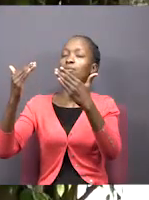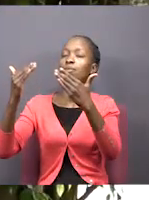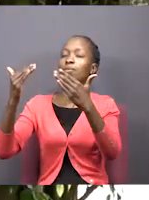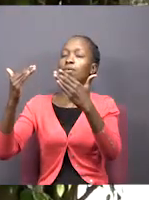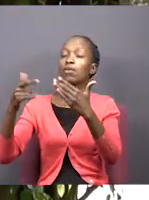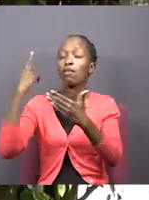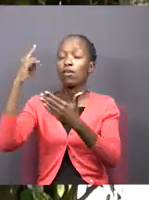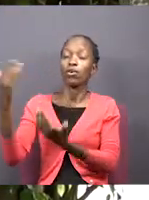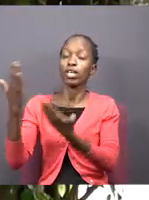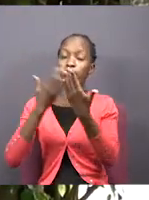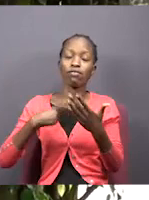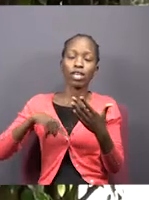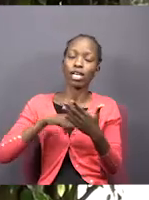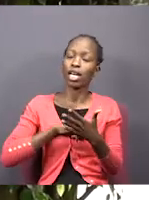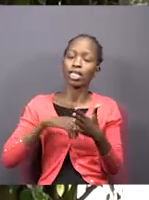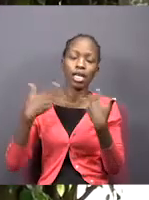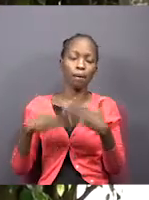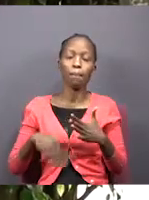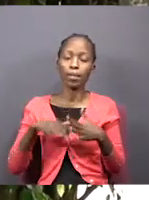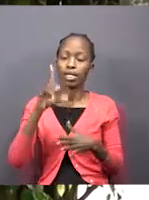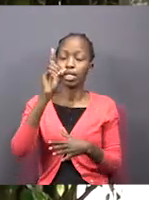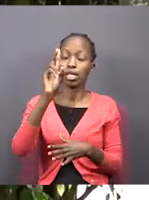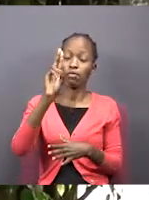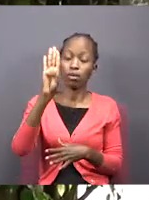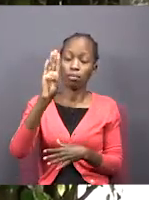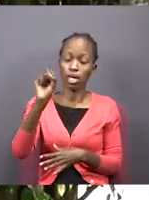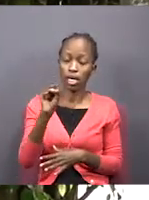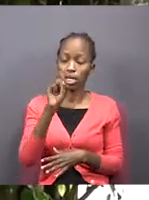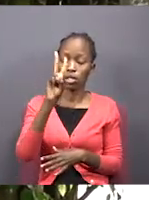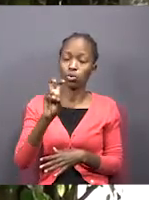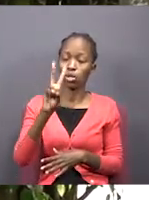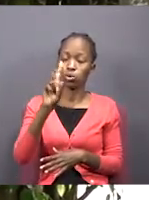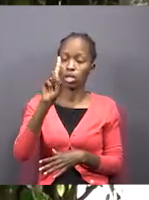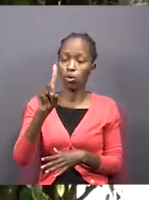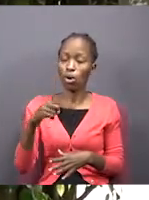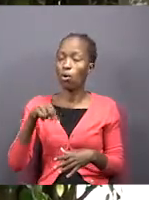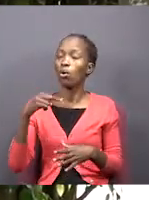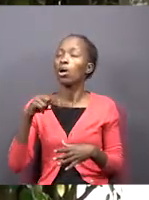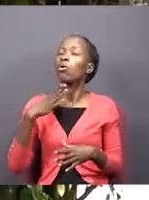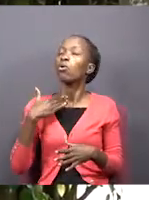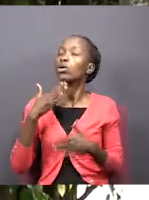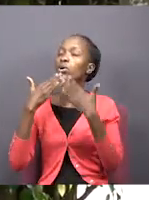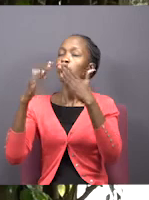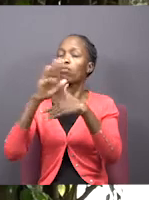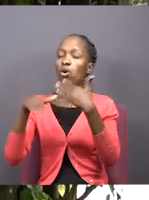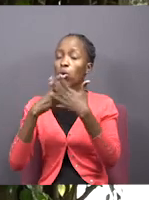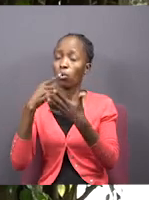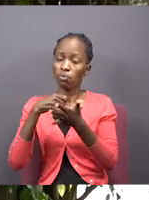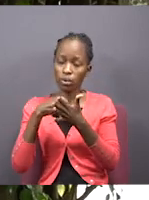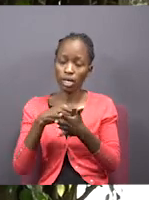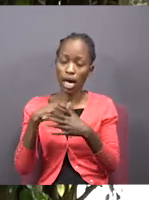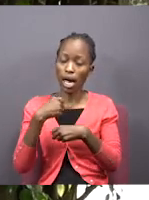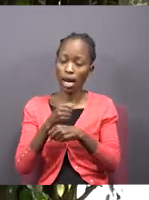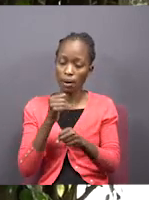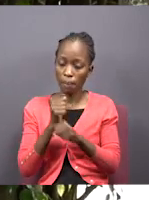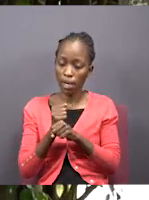much for giving us a wonderful DVBS 2021. We want to thank you for everyone who've participated